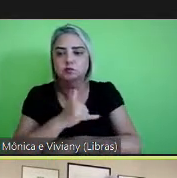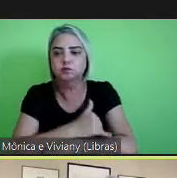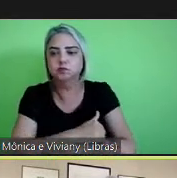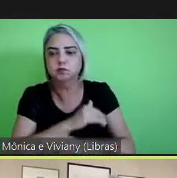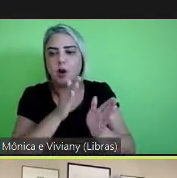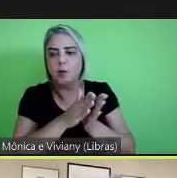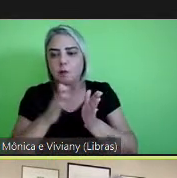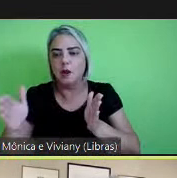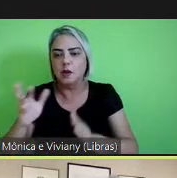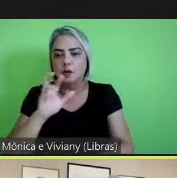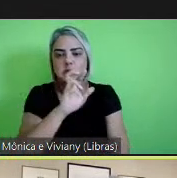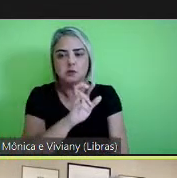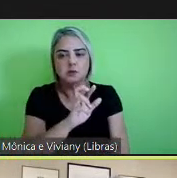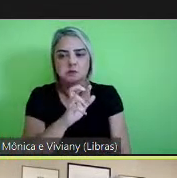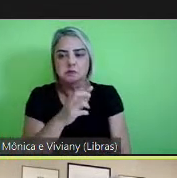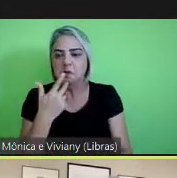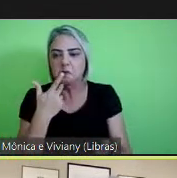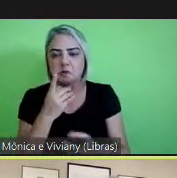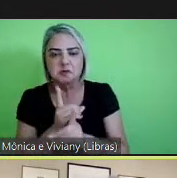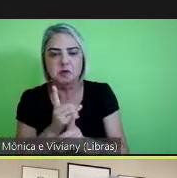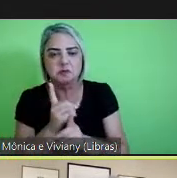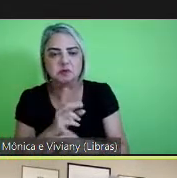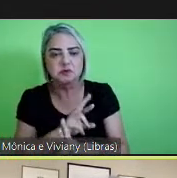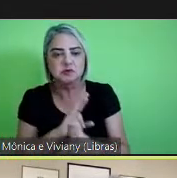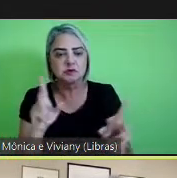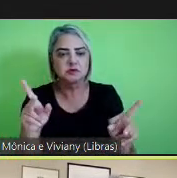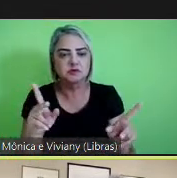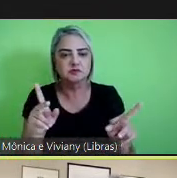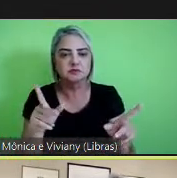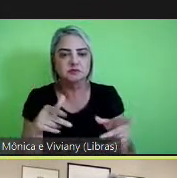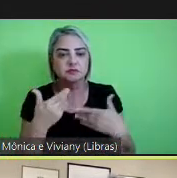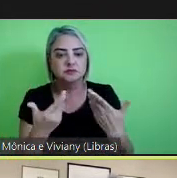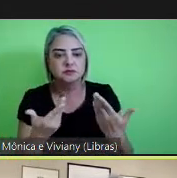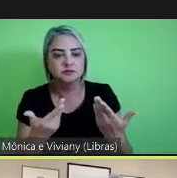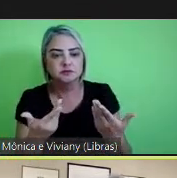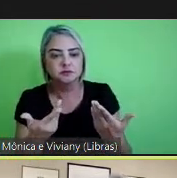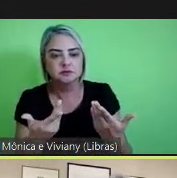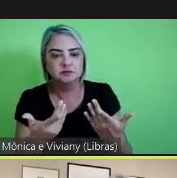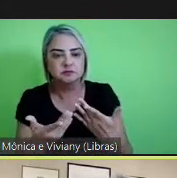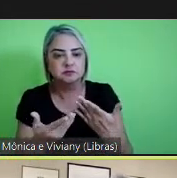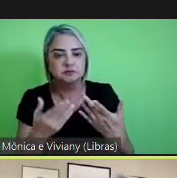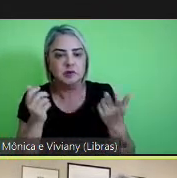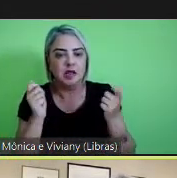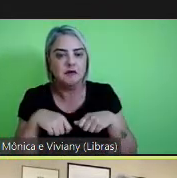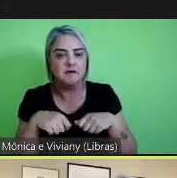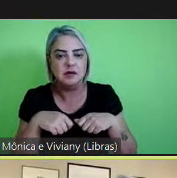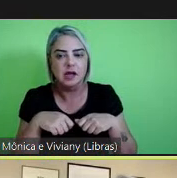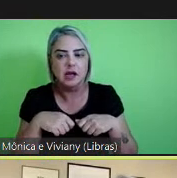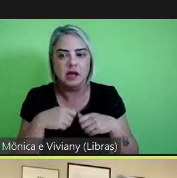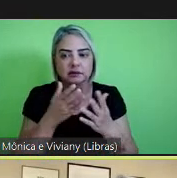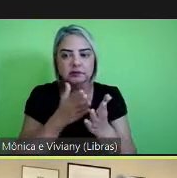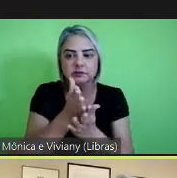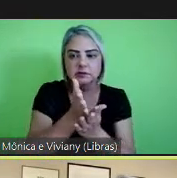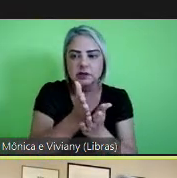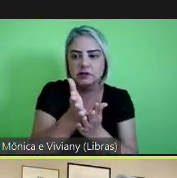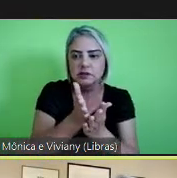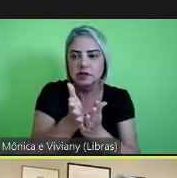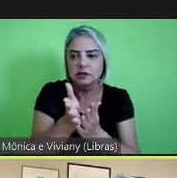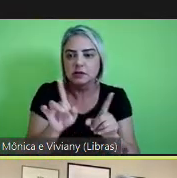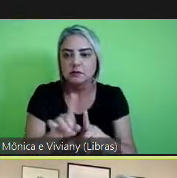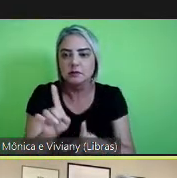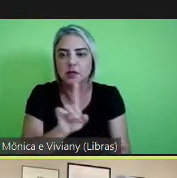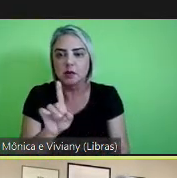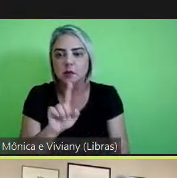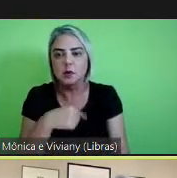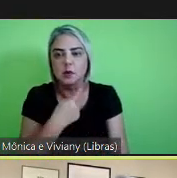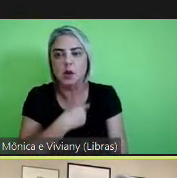manage gestational weight gain or readiness to adhere to gestational weight gain guidelines, et cetera. And we think that that might have been in